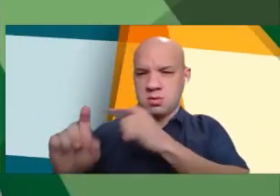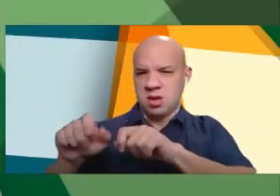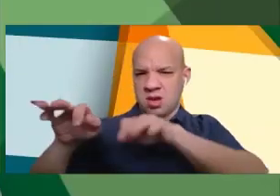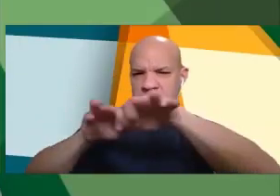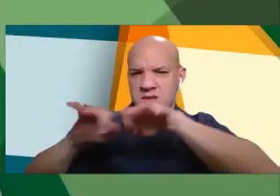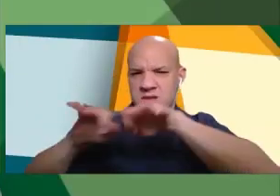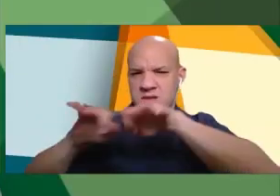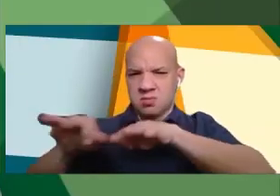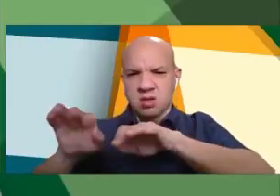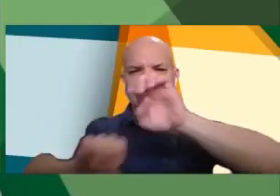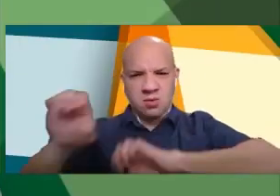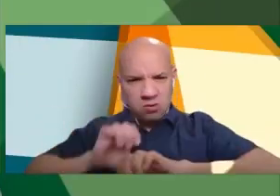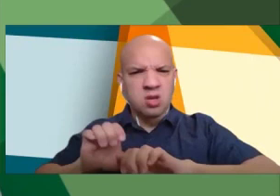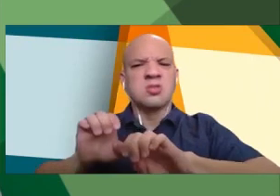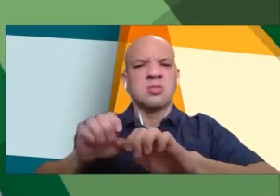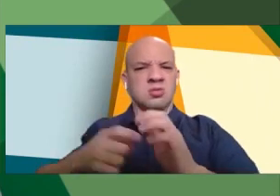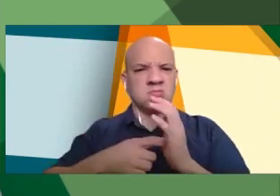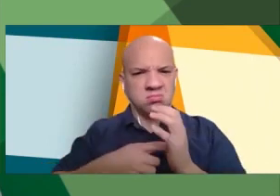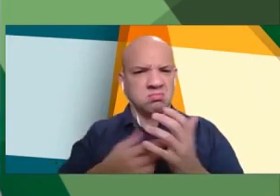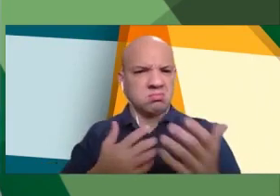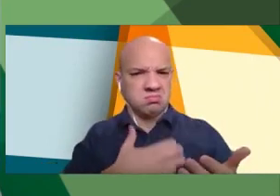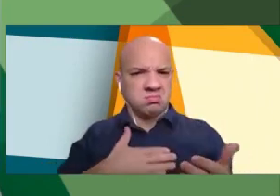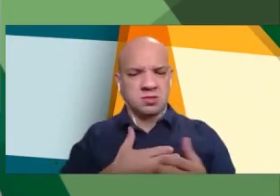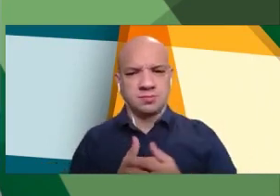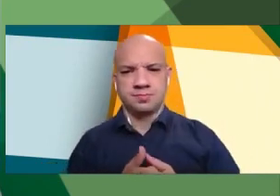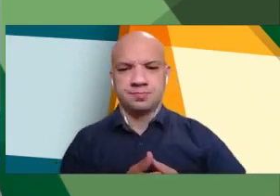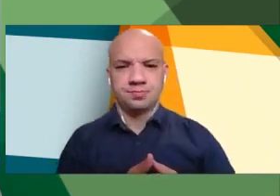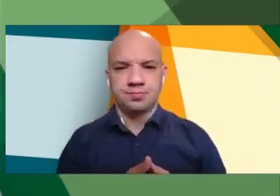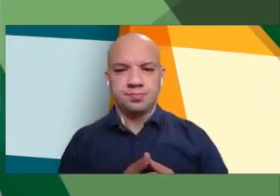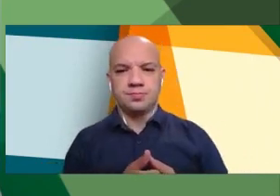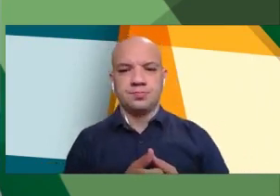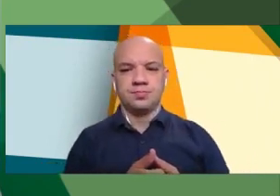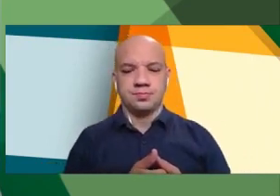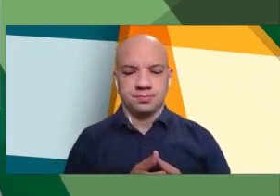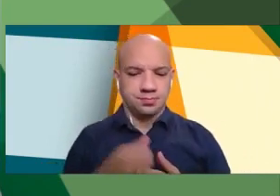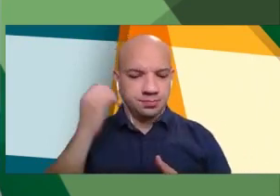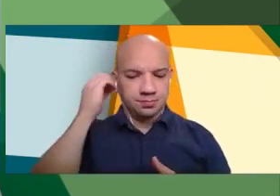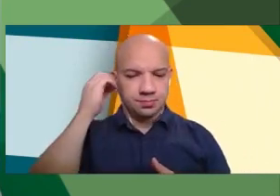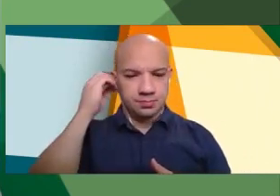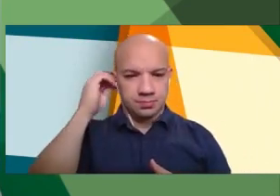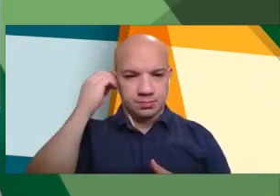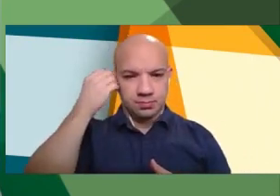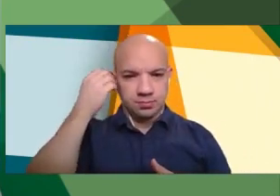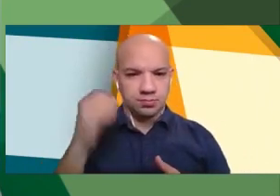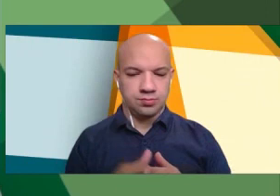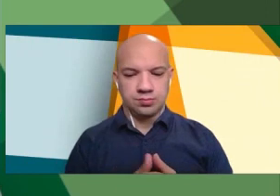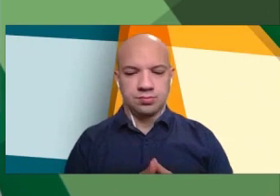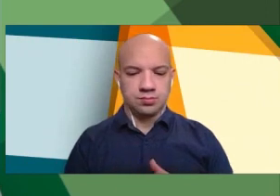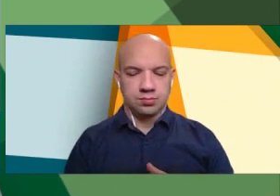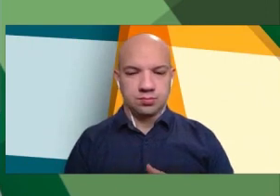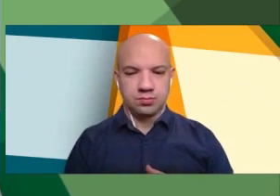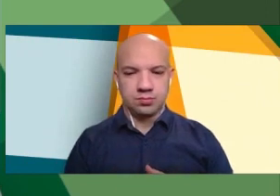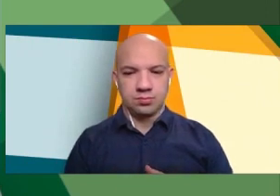the evaluation criteria? Sure. The RFP include the following